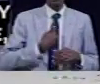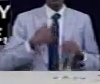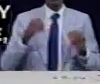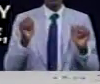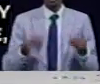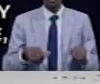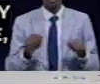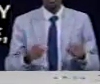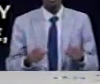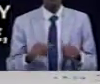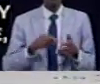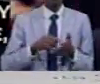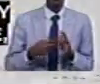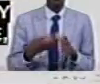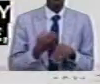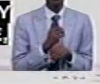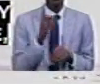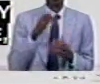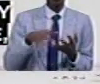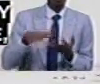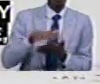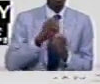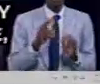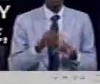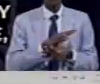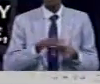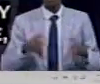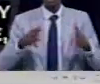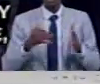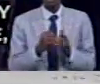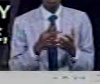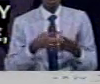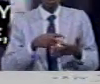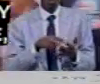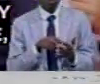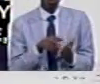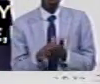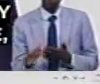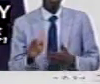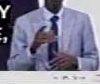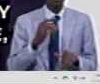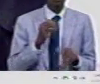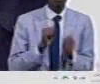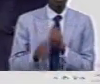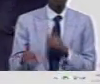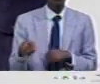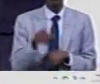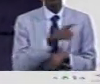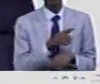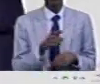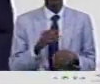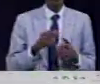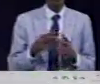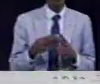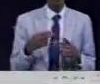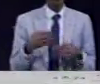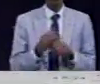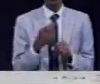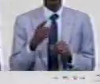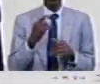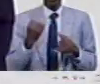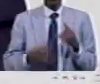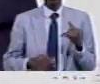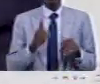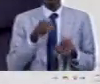you end up in misery. When you miss all this, life will give you sympathy. Better treasure them all now, or else failure won't give you